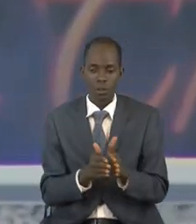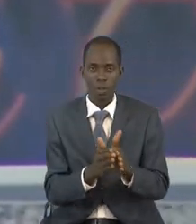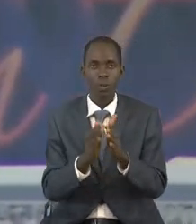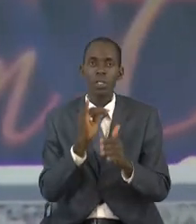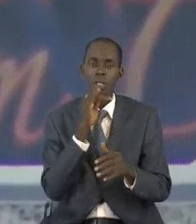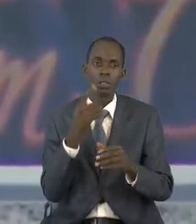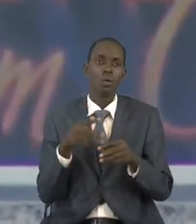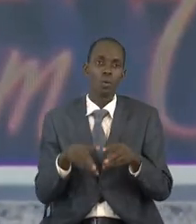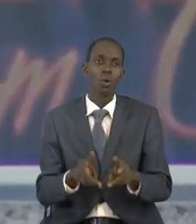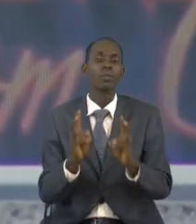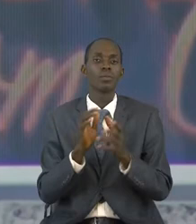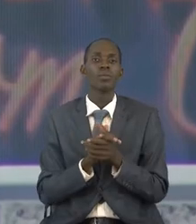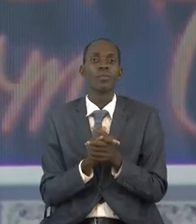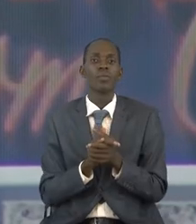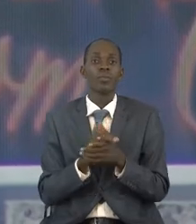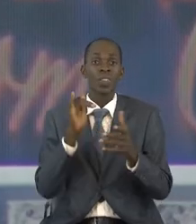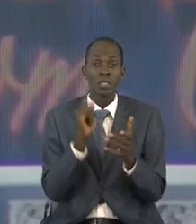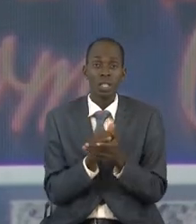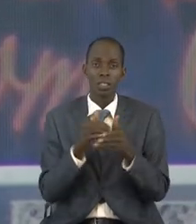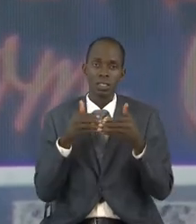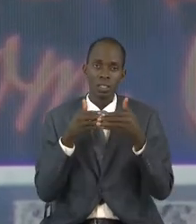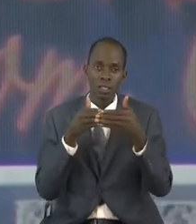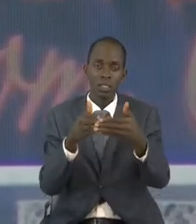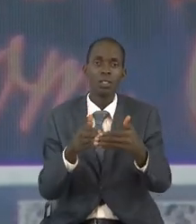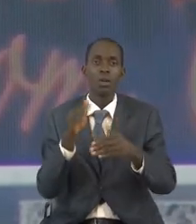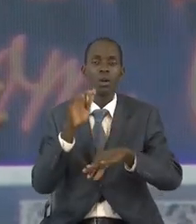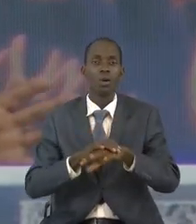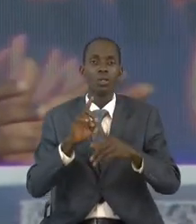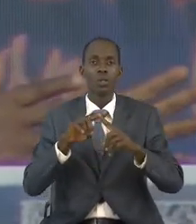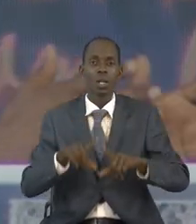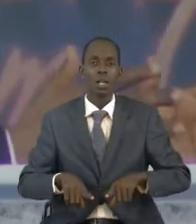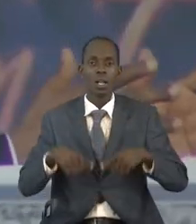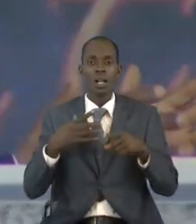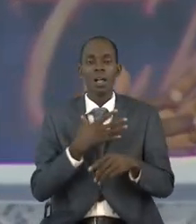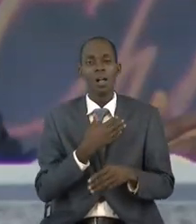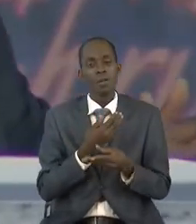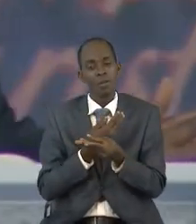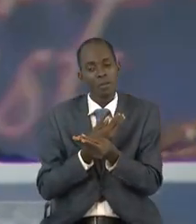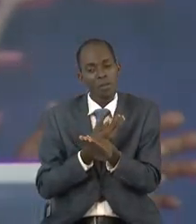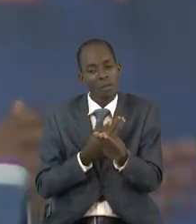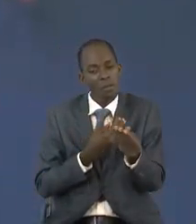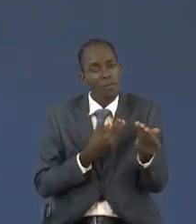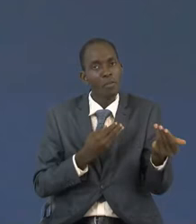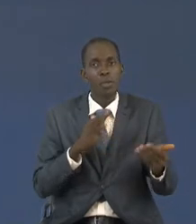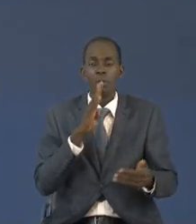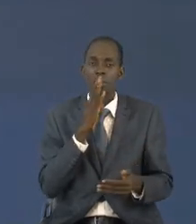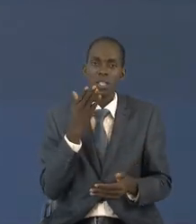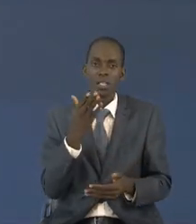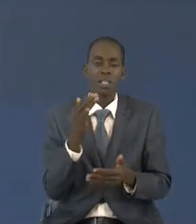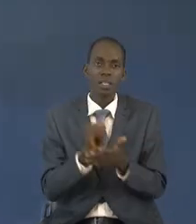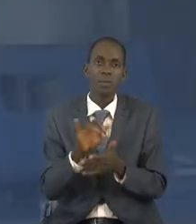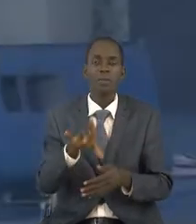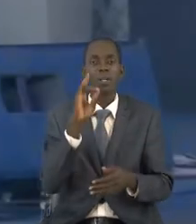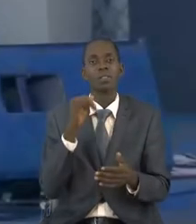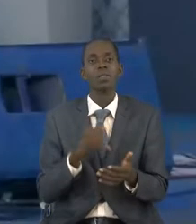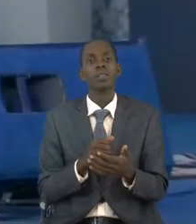way that leadeth unto life, and few there be that find it.